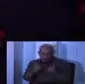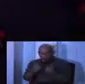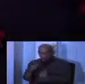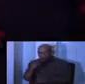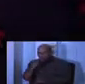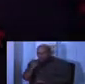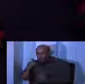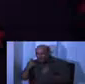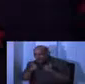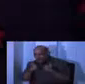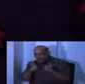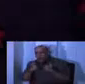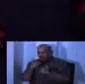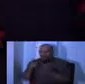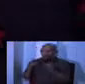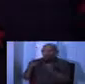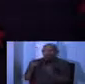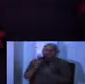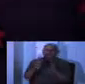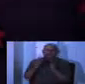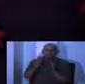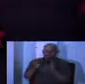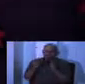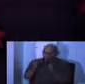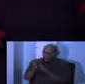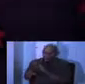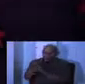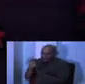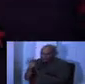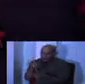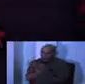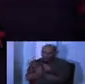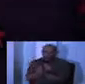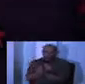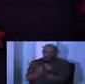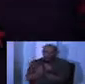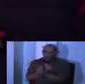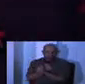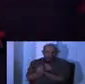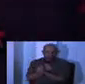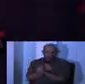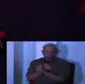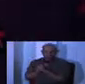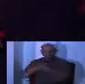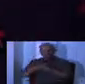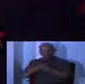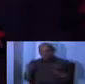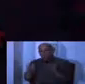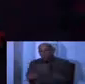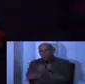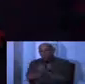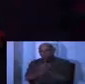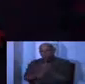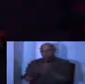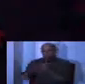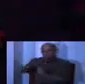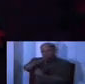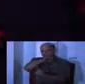the folks who are trying so desperately hard to find love, but love is all around